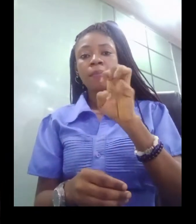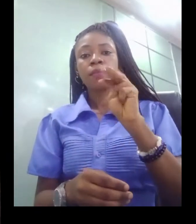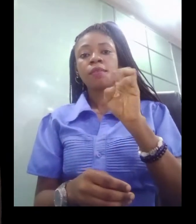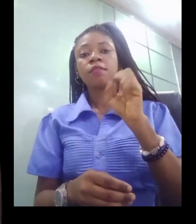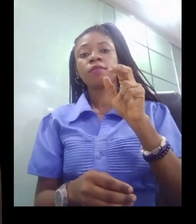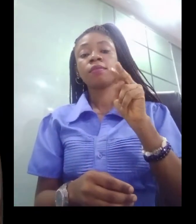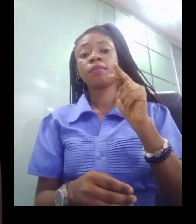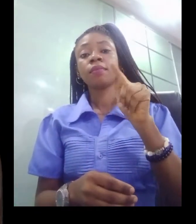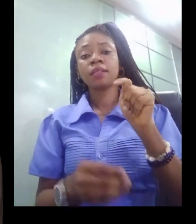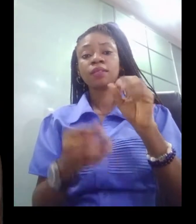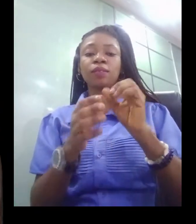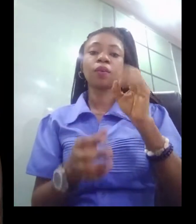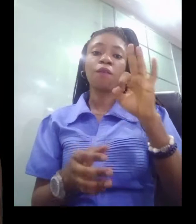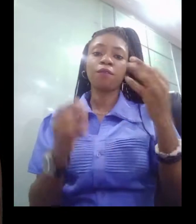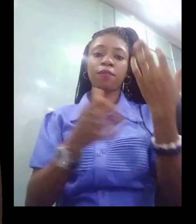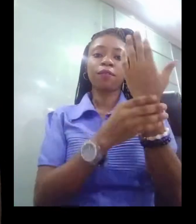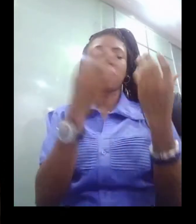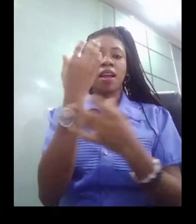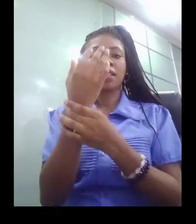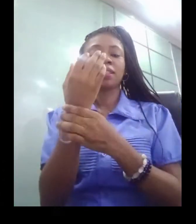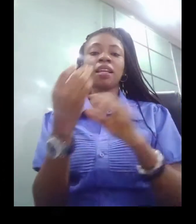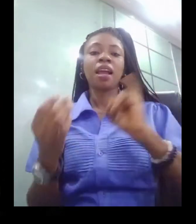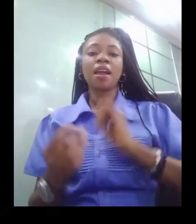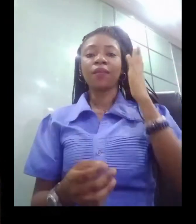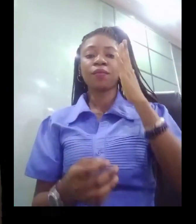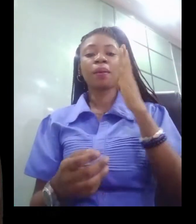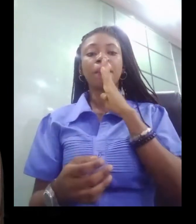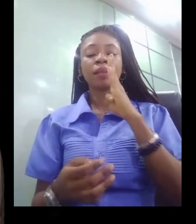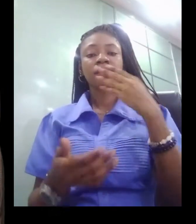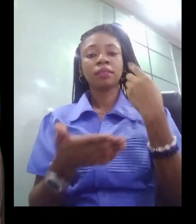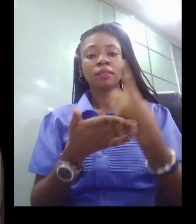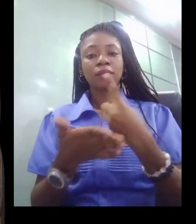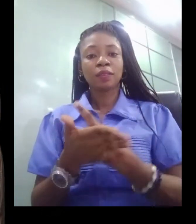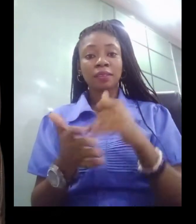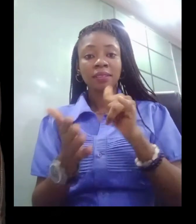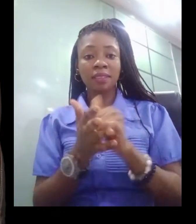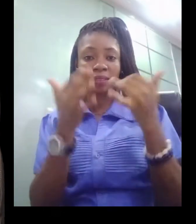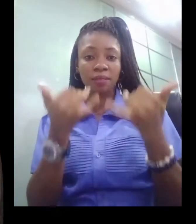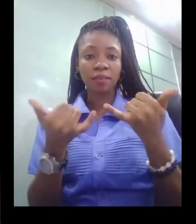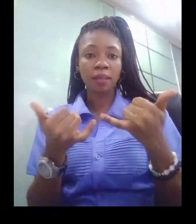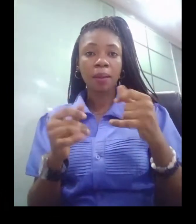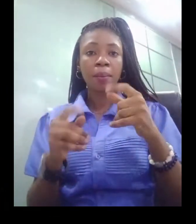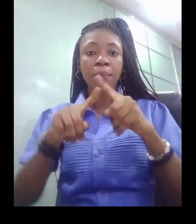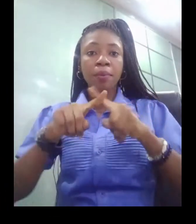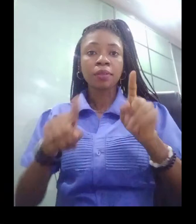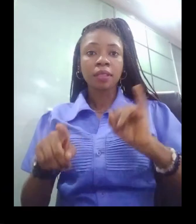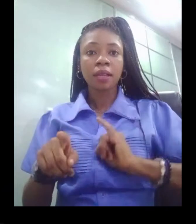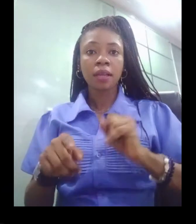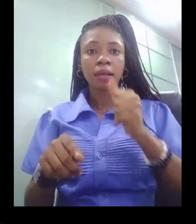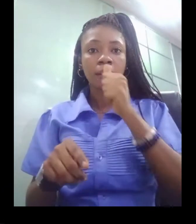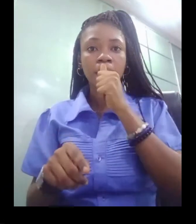these also in today's discussion, but I am only concerned more today